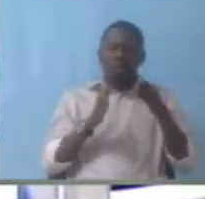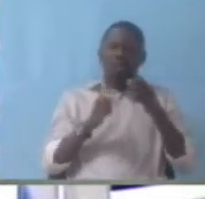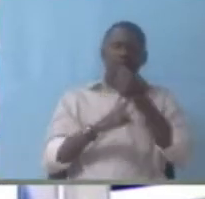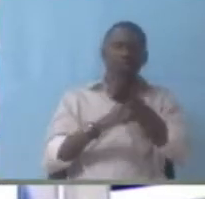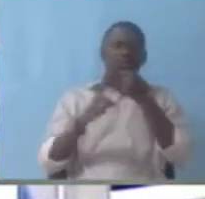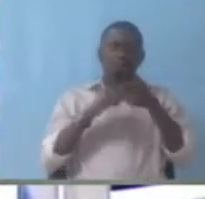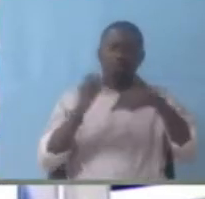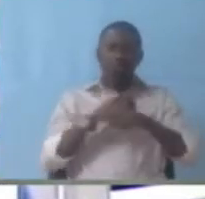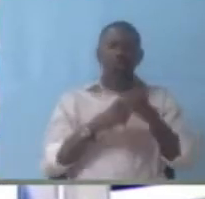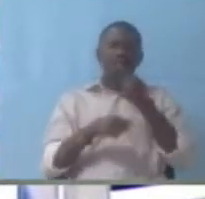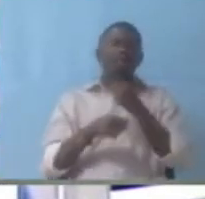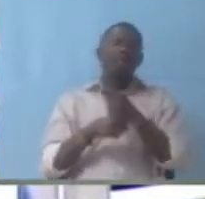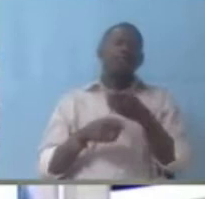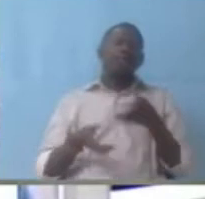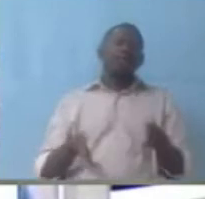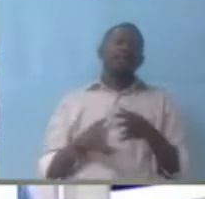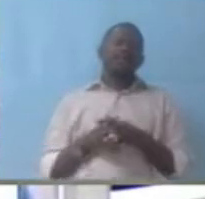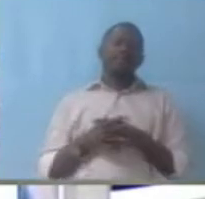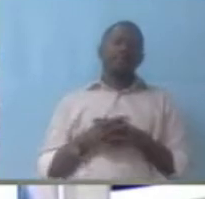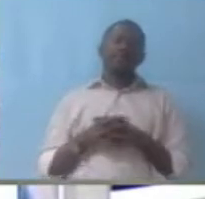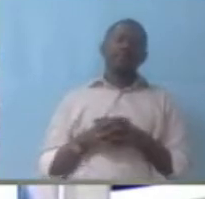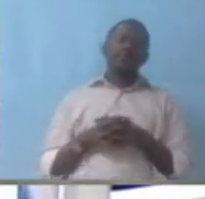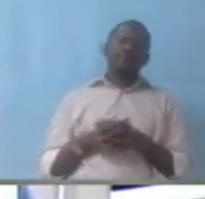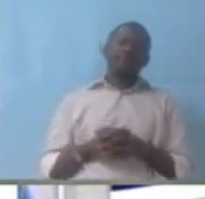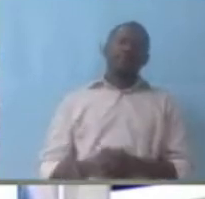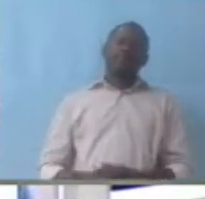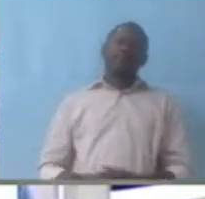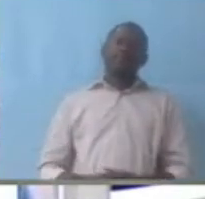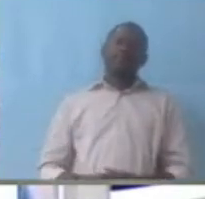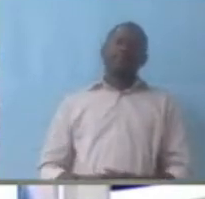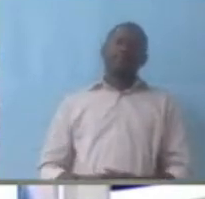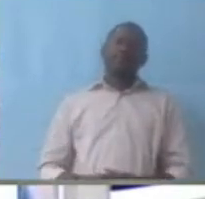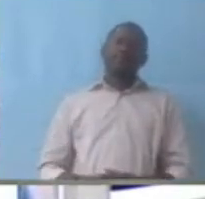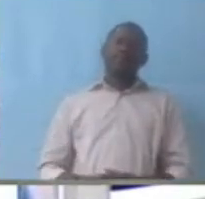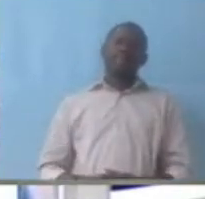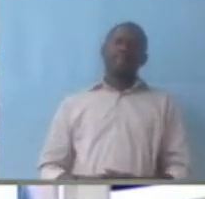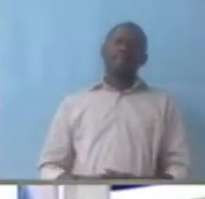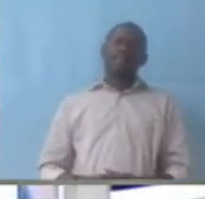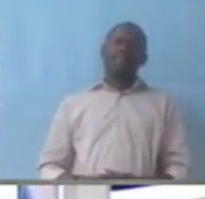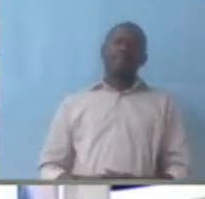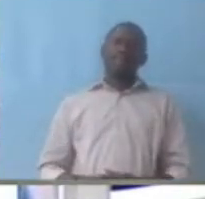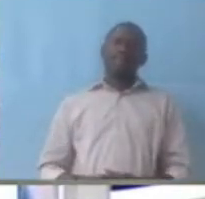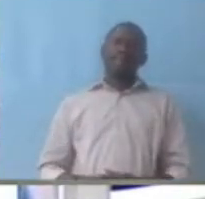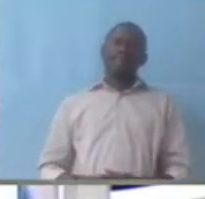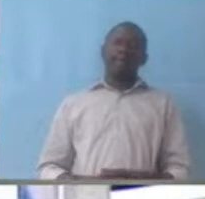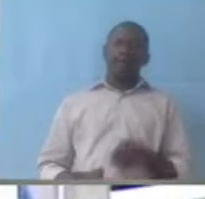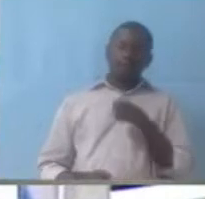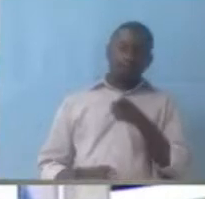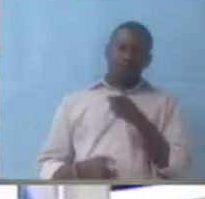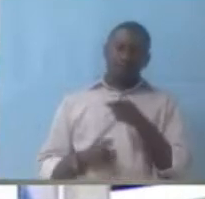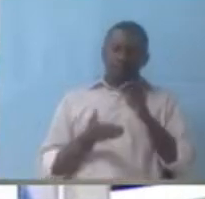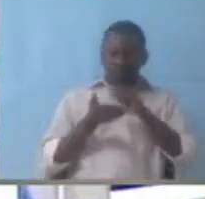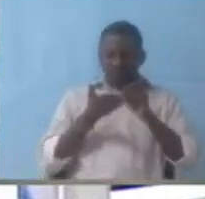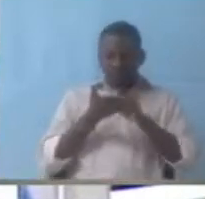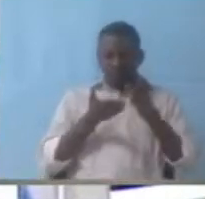jannibi na be tayita itala safele tol hamen ko mende wala mindi ko ina inarna yolo jube jannibi ta safele jannibi asafele. And this draft was